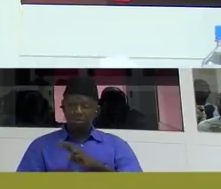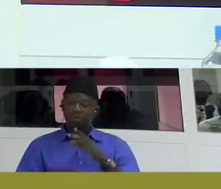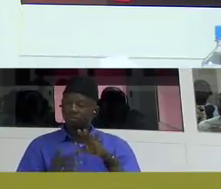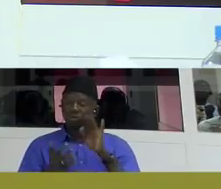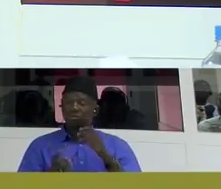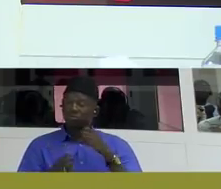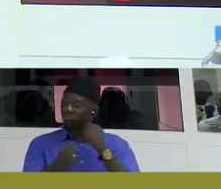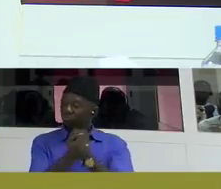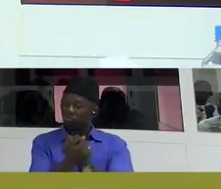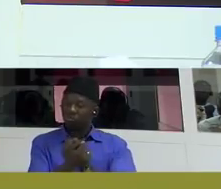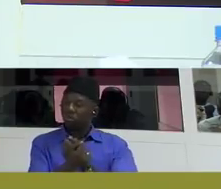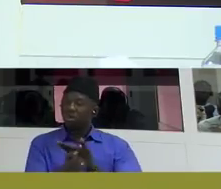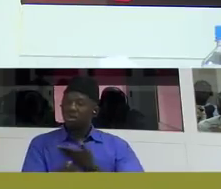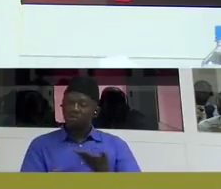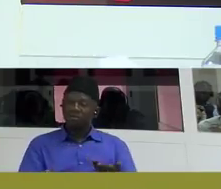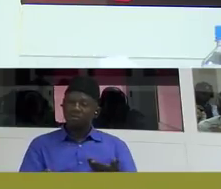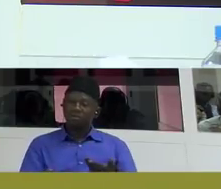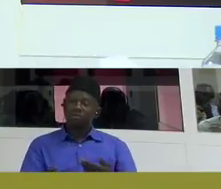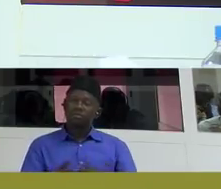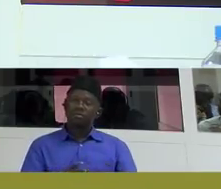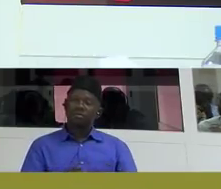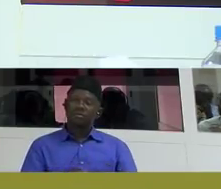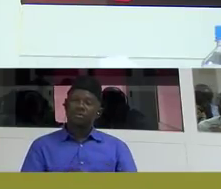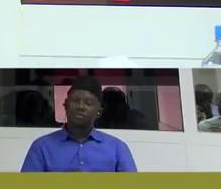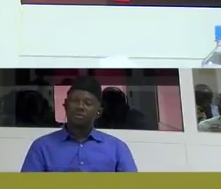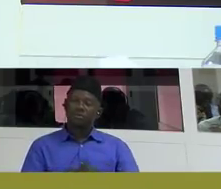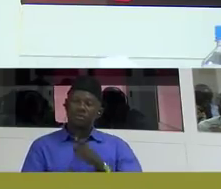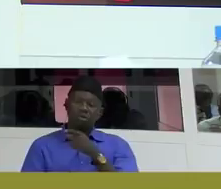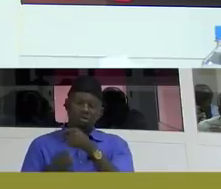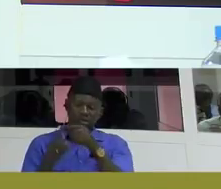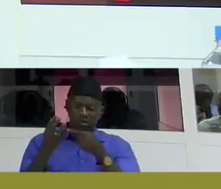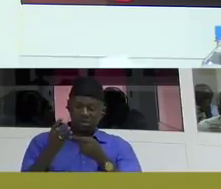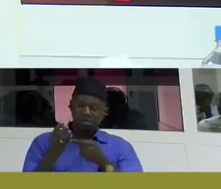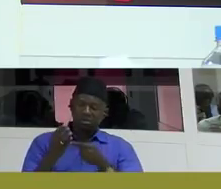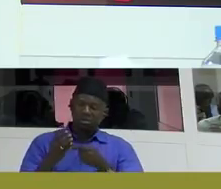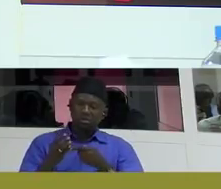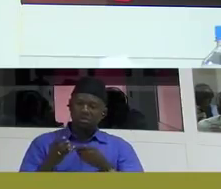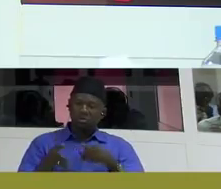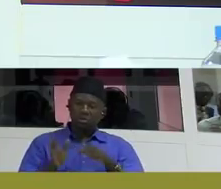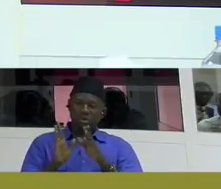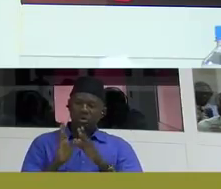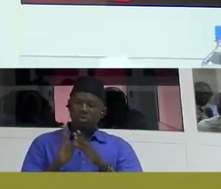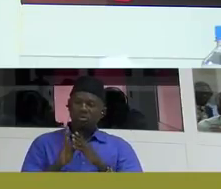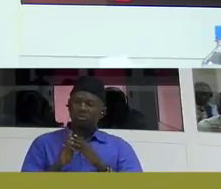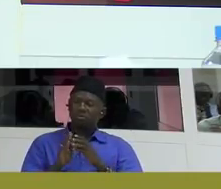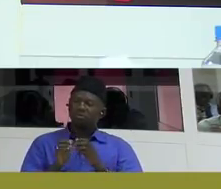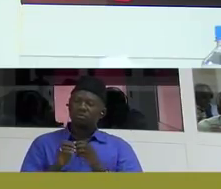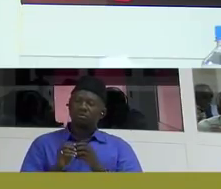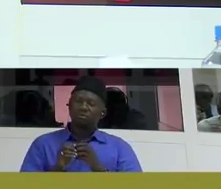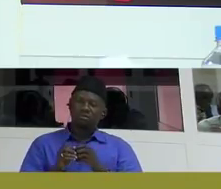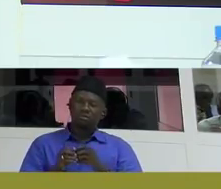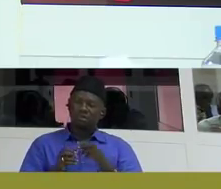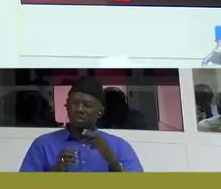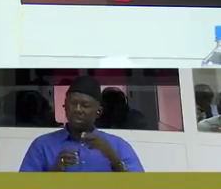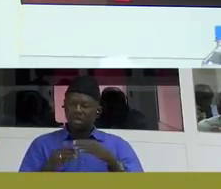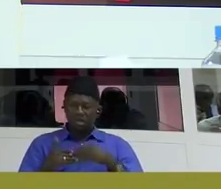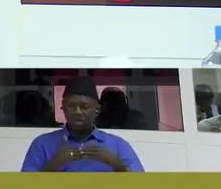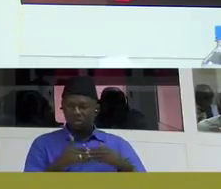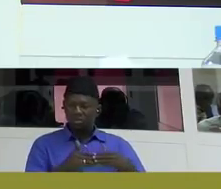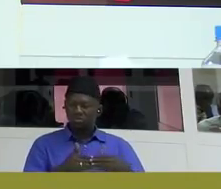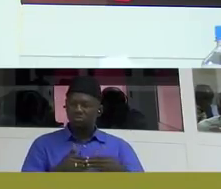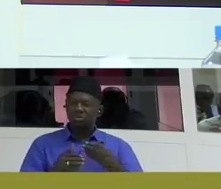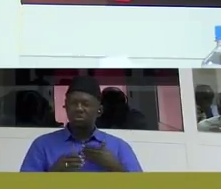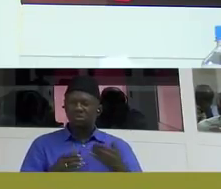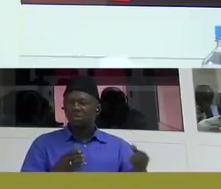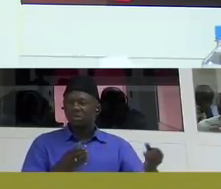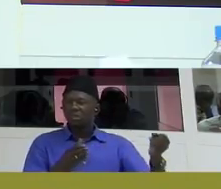are the sort of practices being gradually imported and embedded